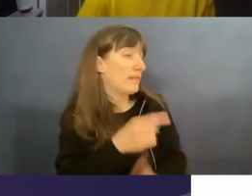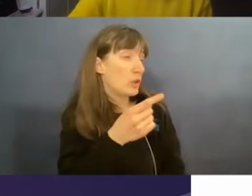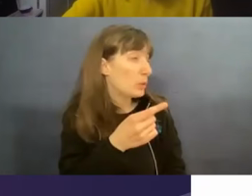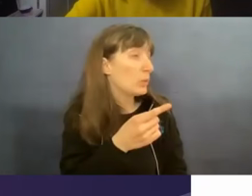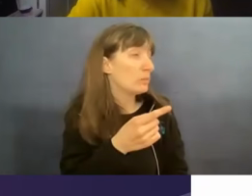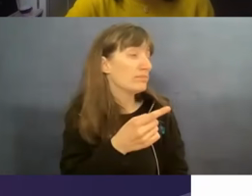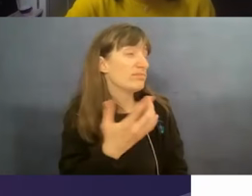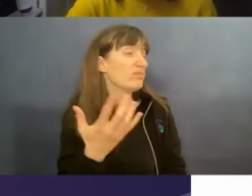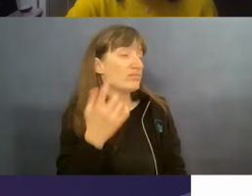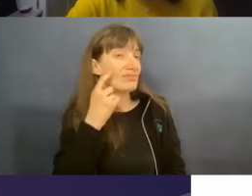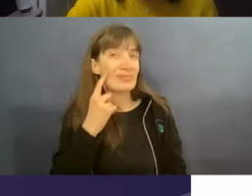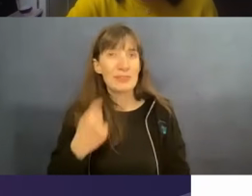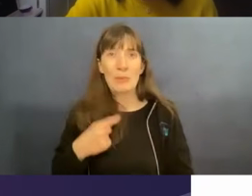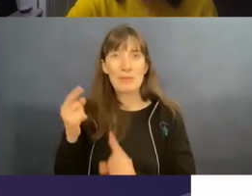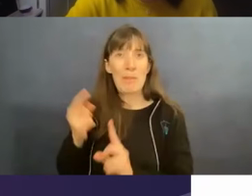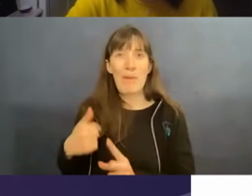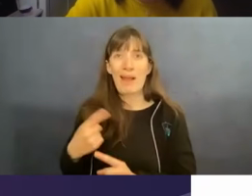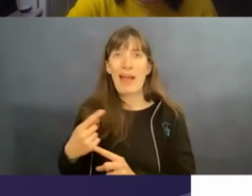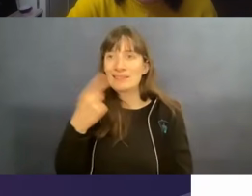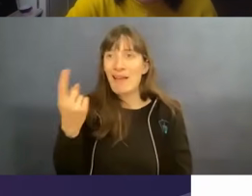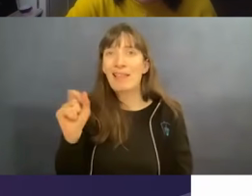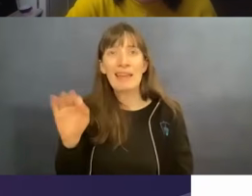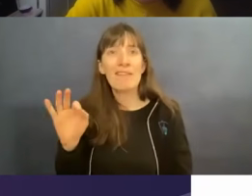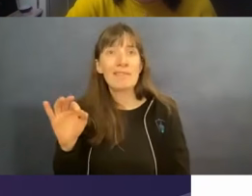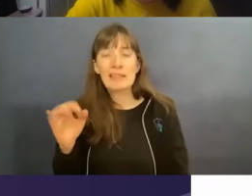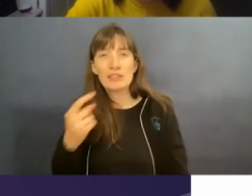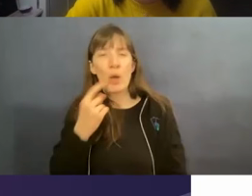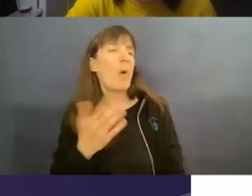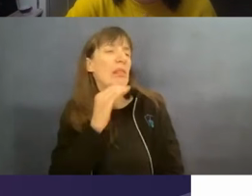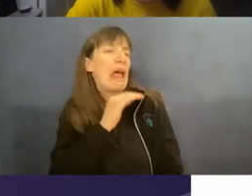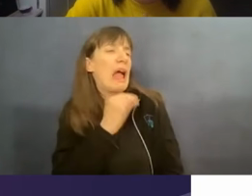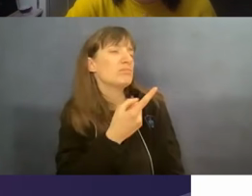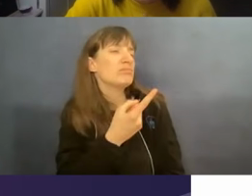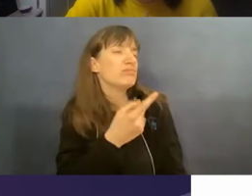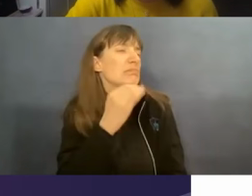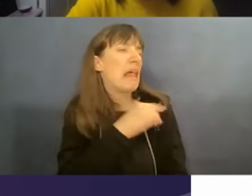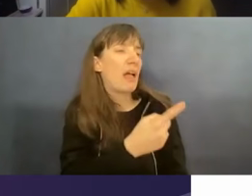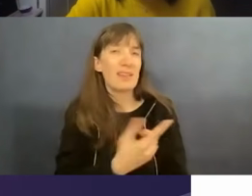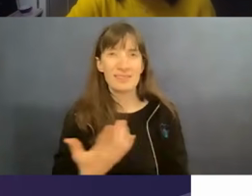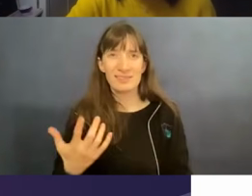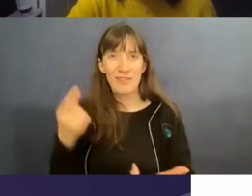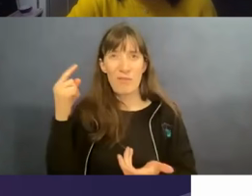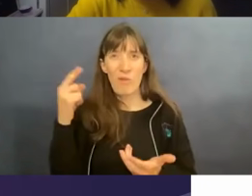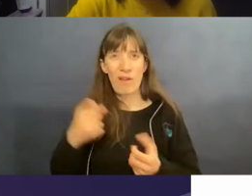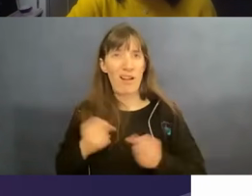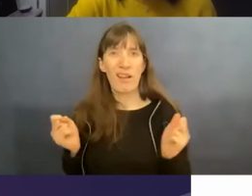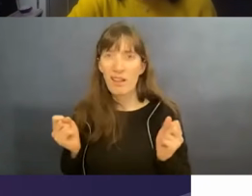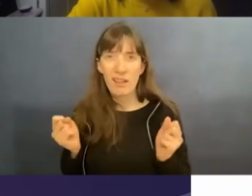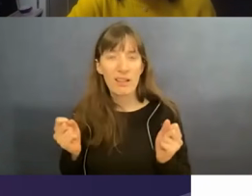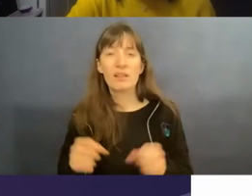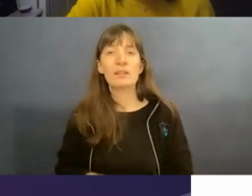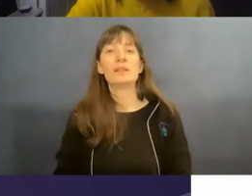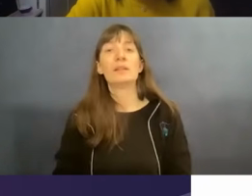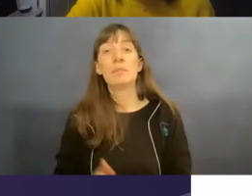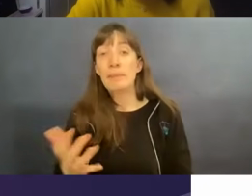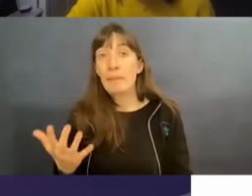why? What's the point of telling people if I'm just going to be told that I'm a liar? Um, right. Some might say they might not say anything,